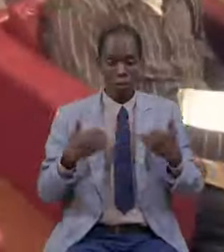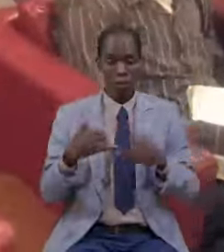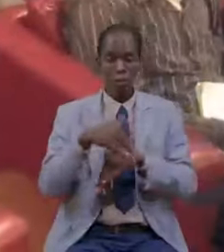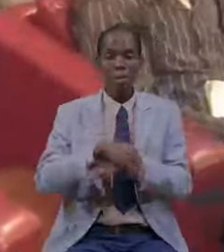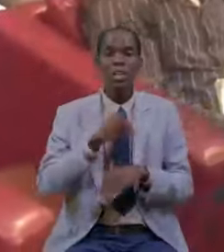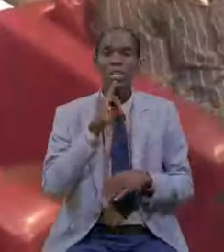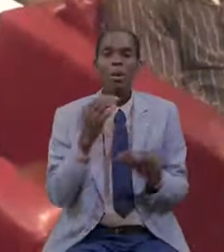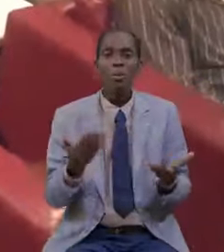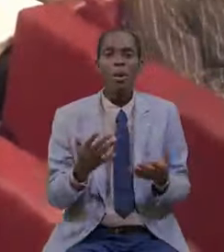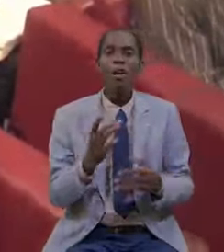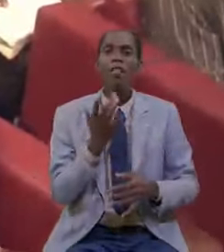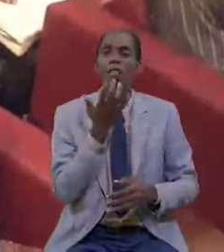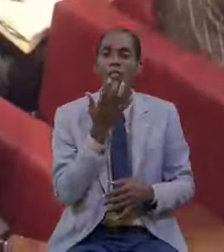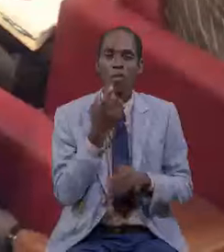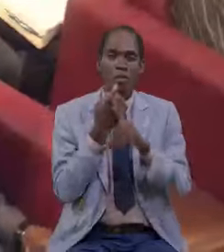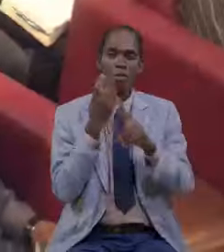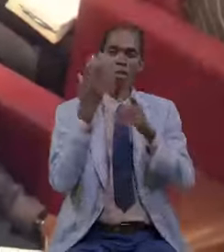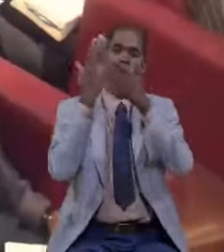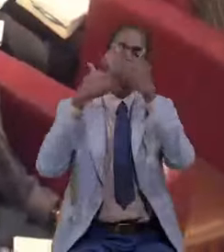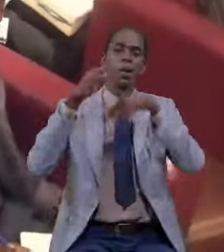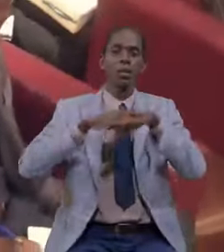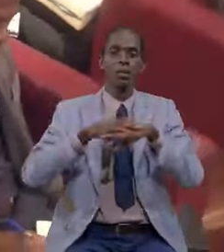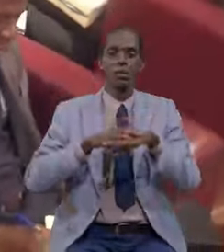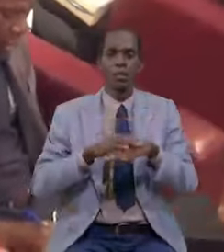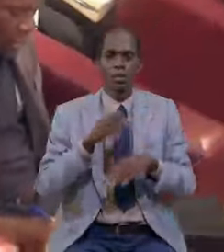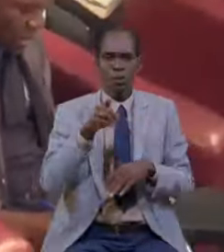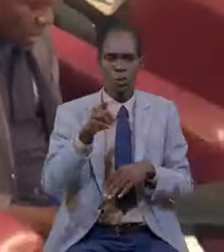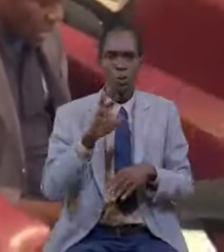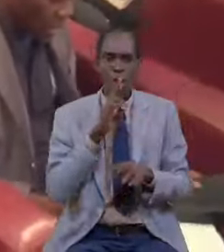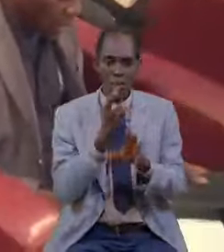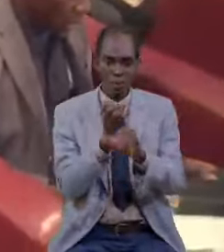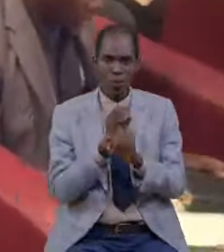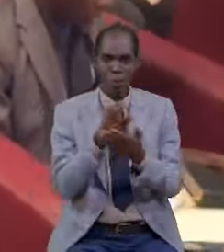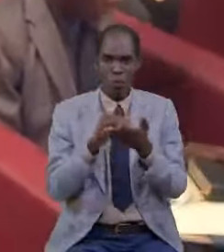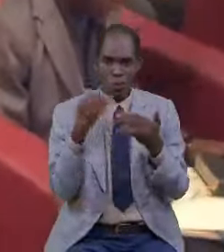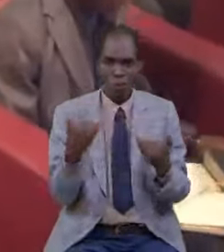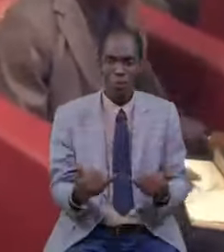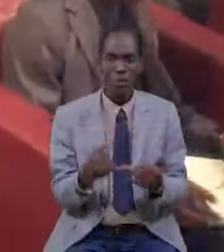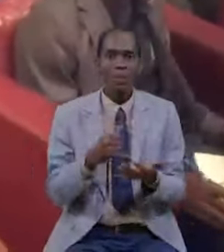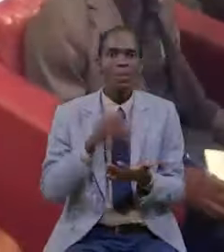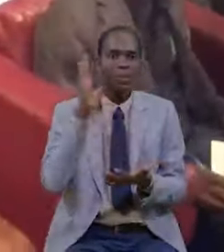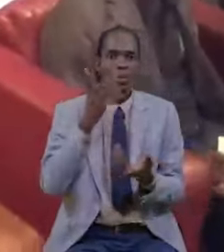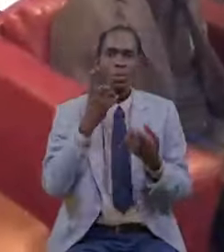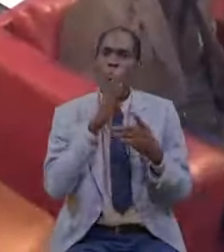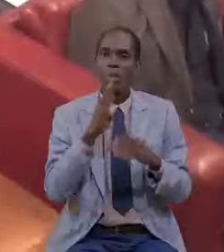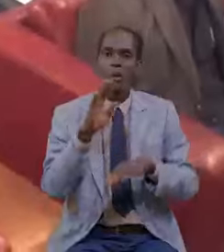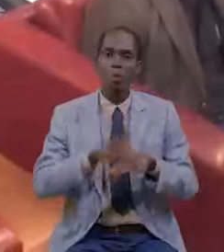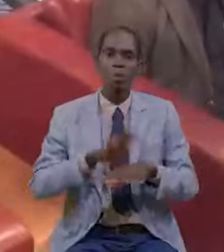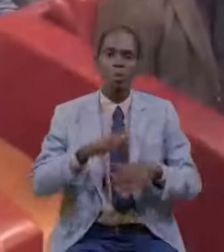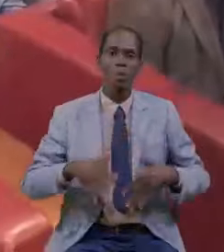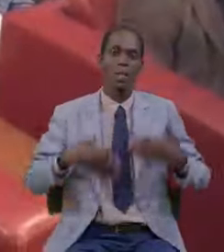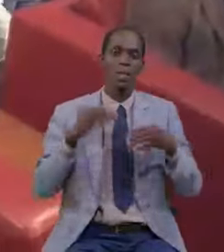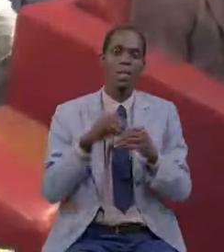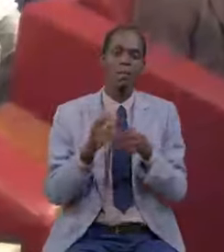from heaven. Somebody there is receiving already. Amen. It will be upon your life in Jesus'